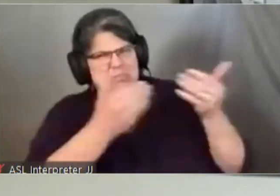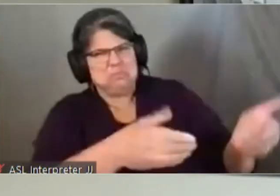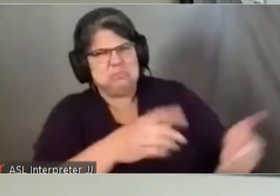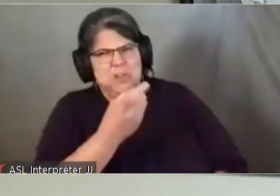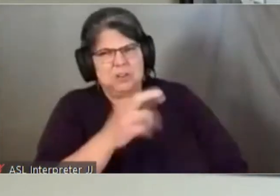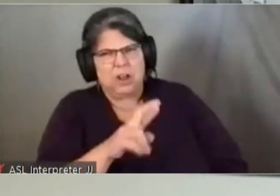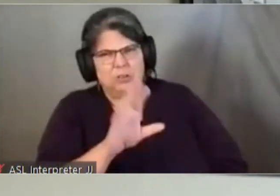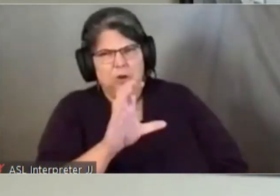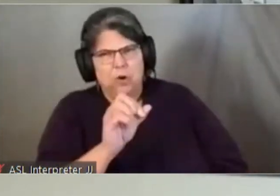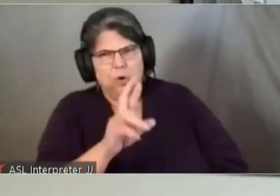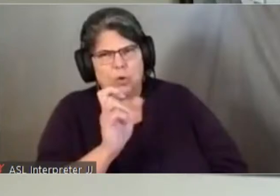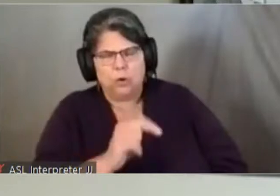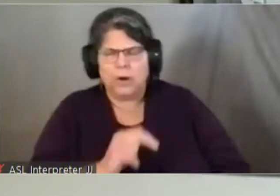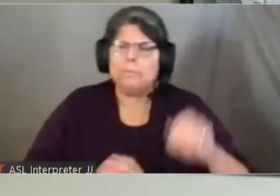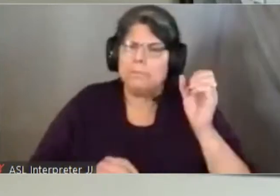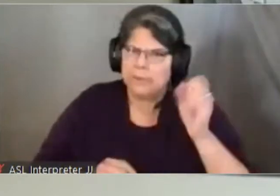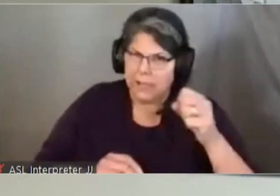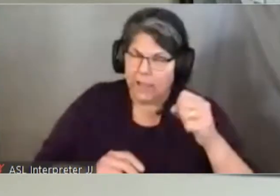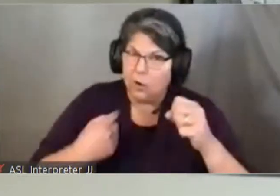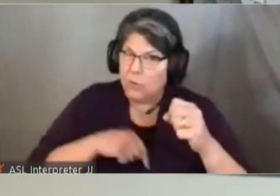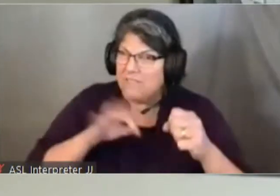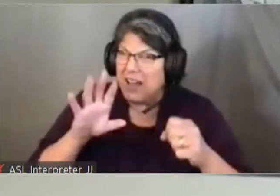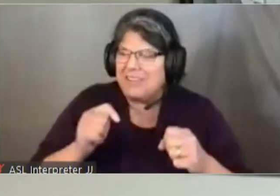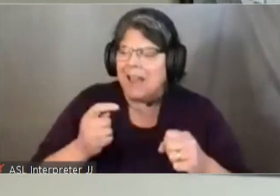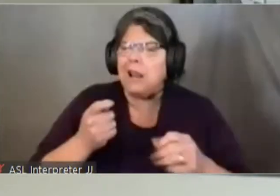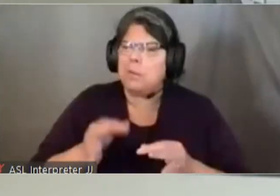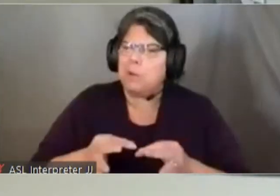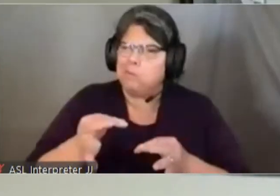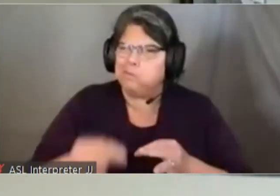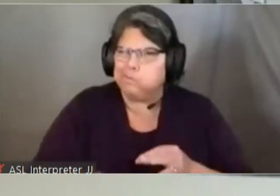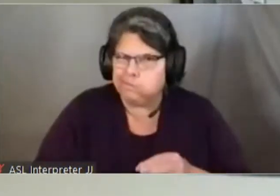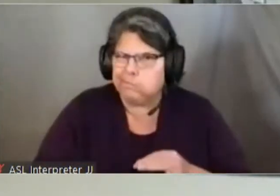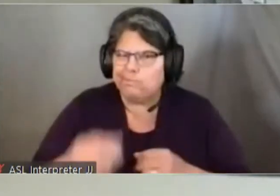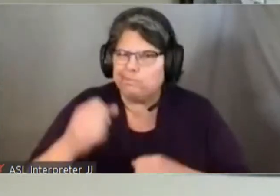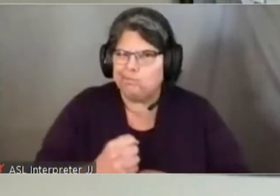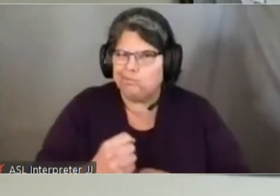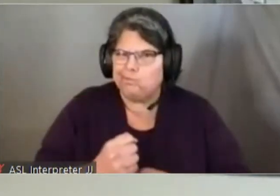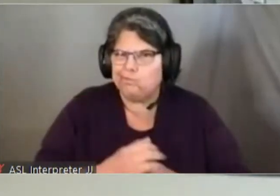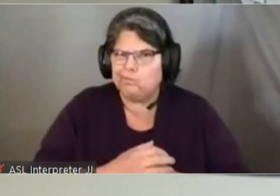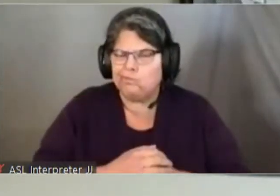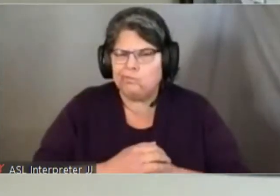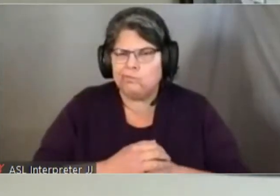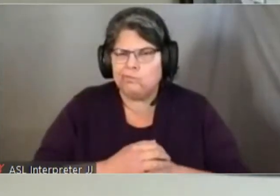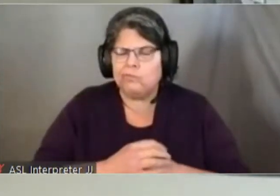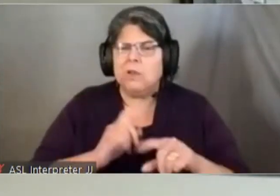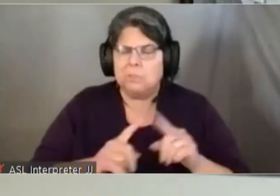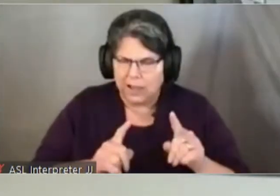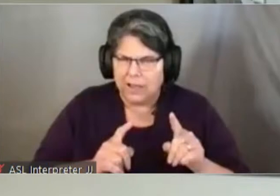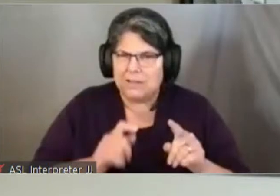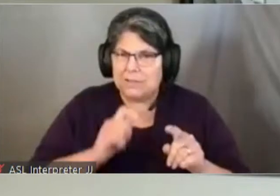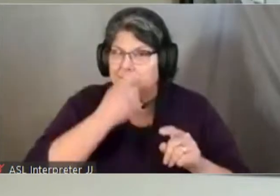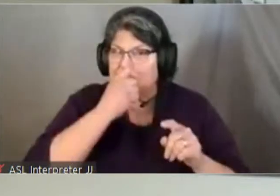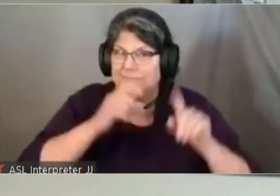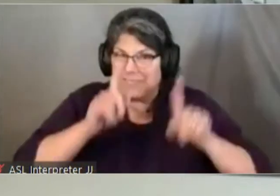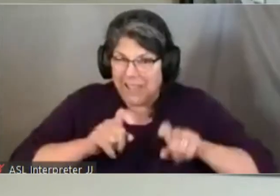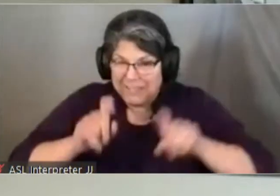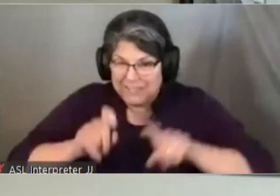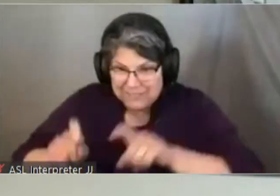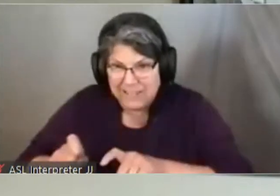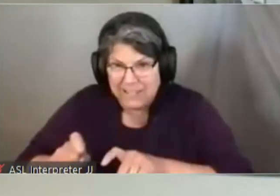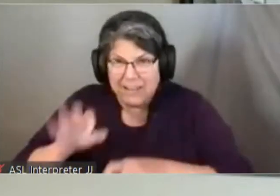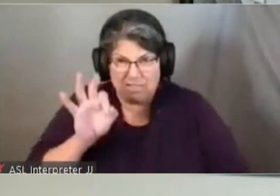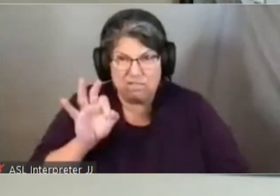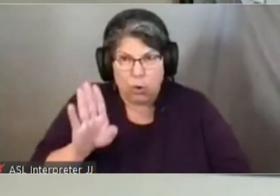when we found out about it was a little bit late, but testing in the area showed